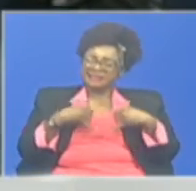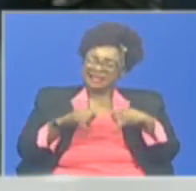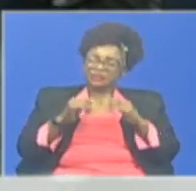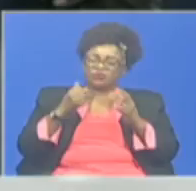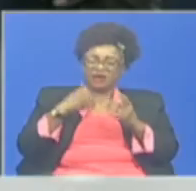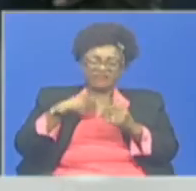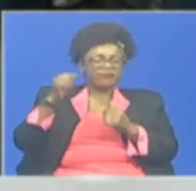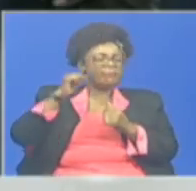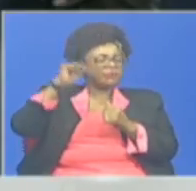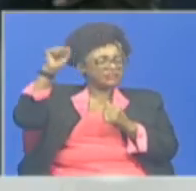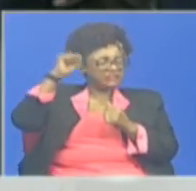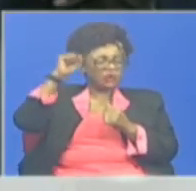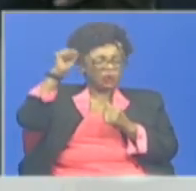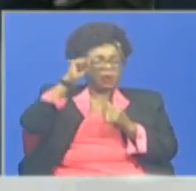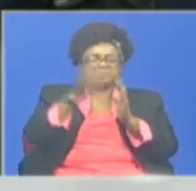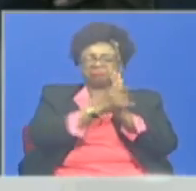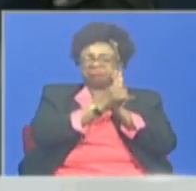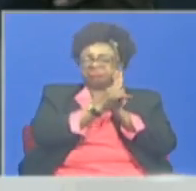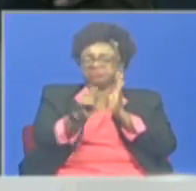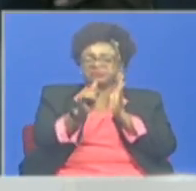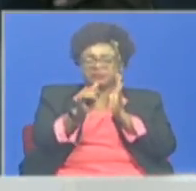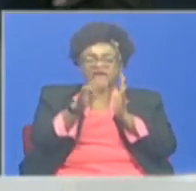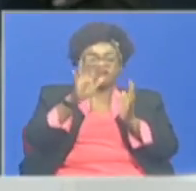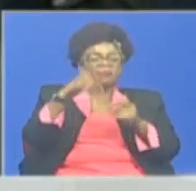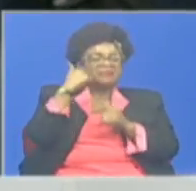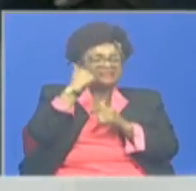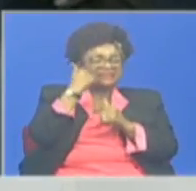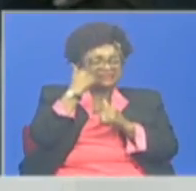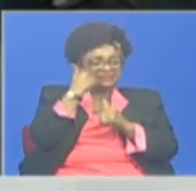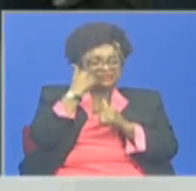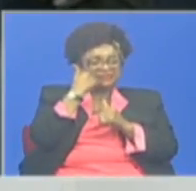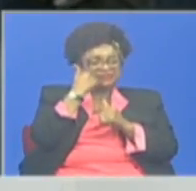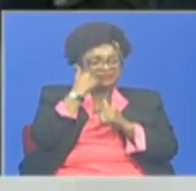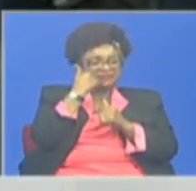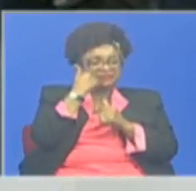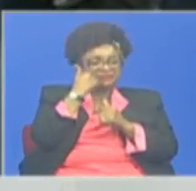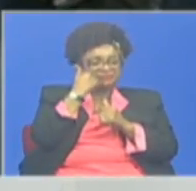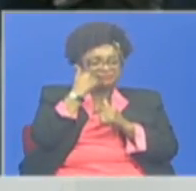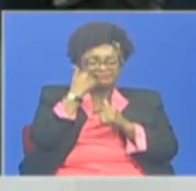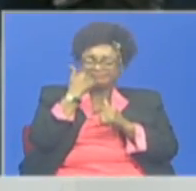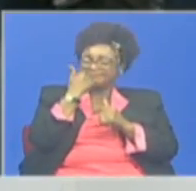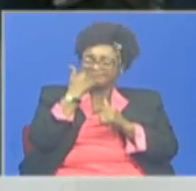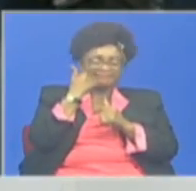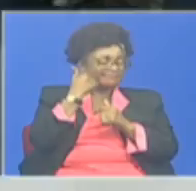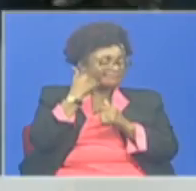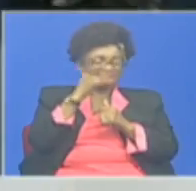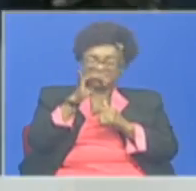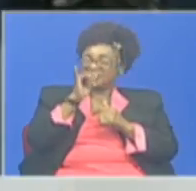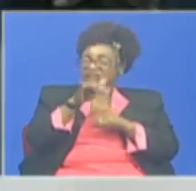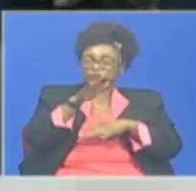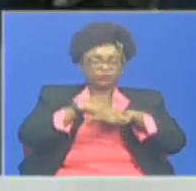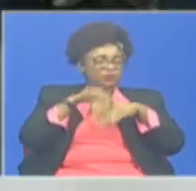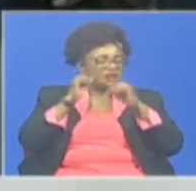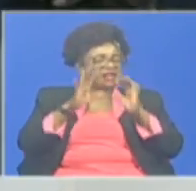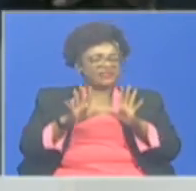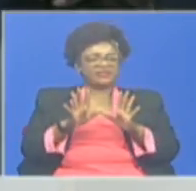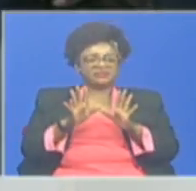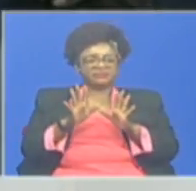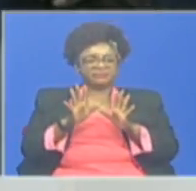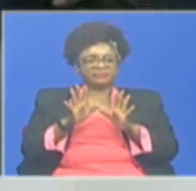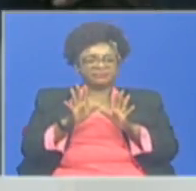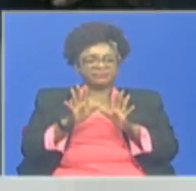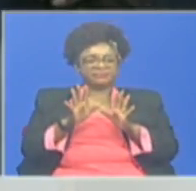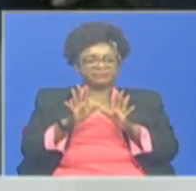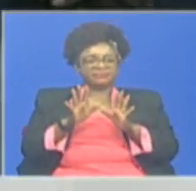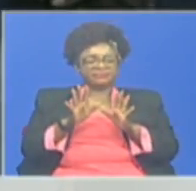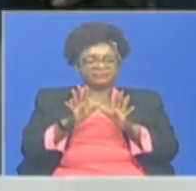mileage out of a disease is as immoral as anyone